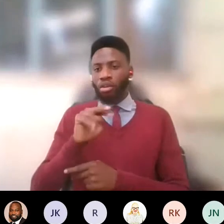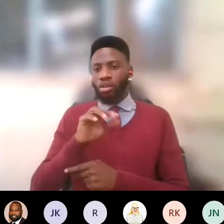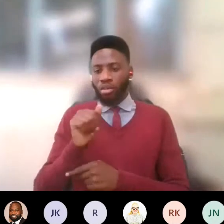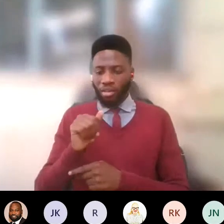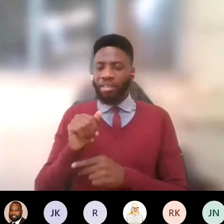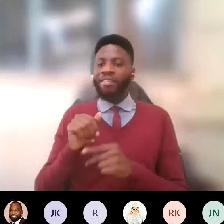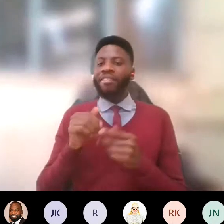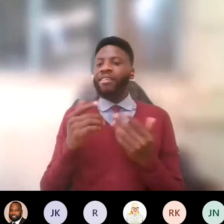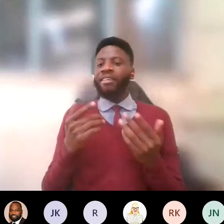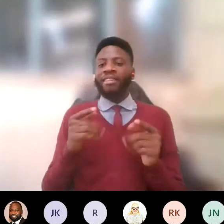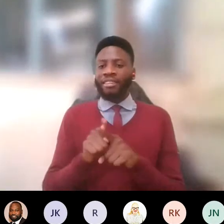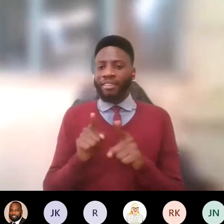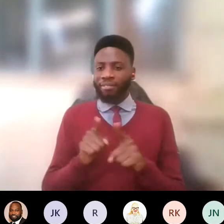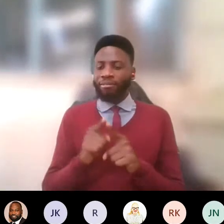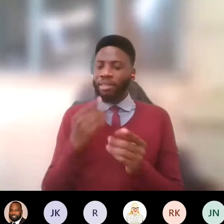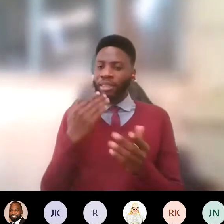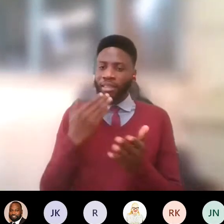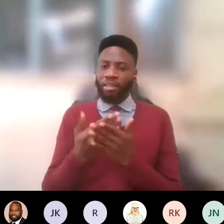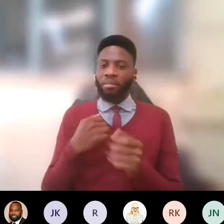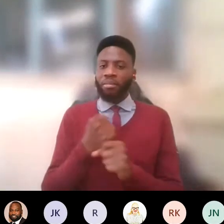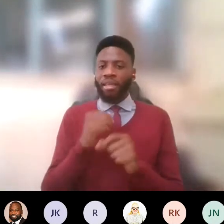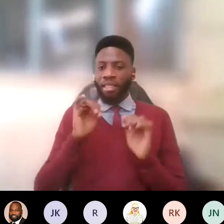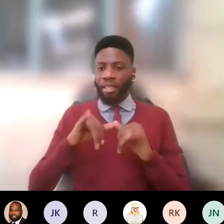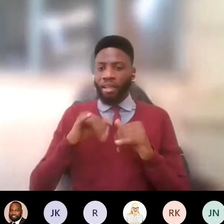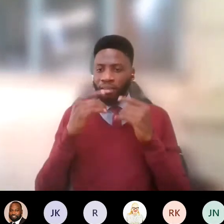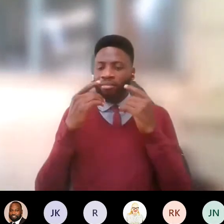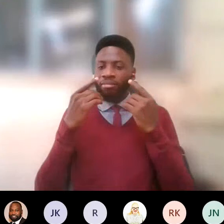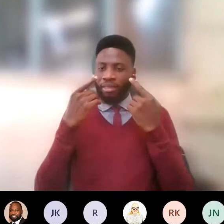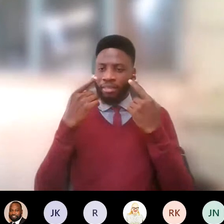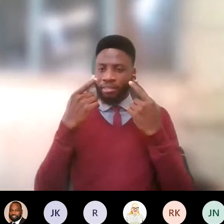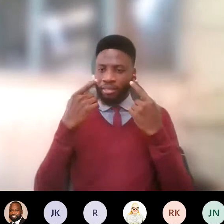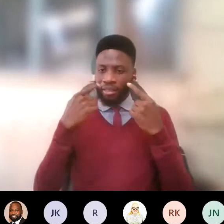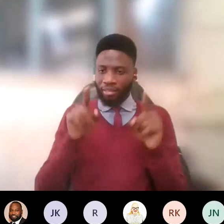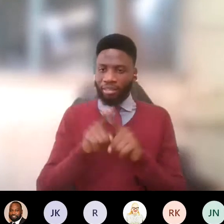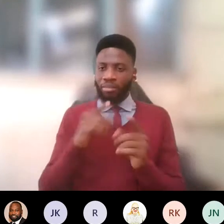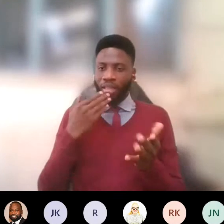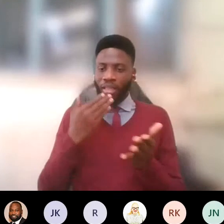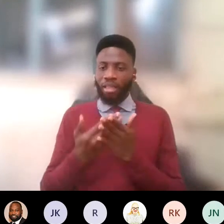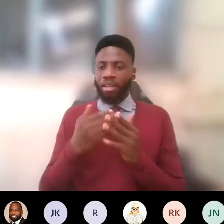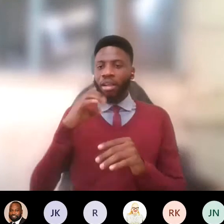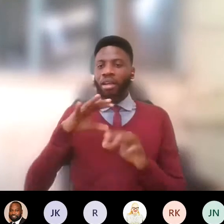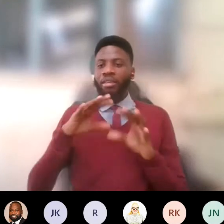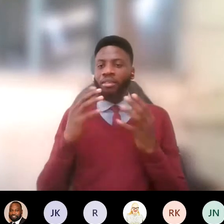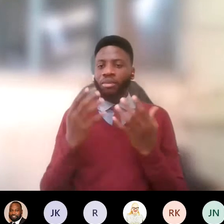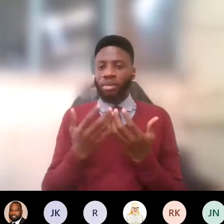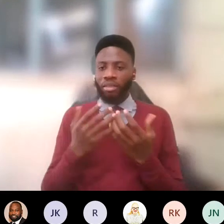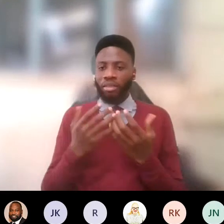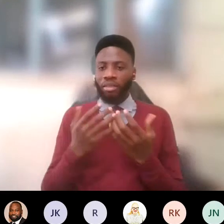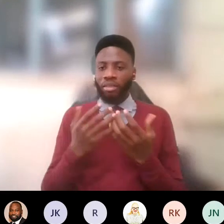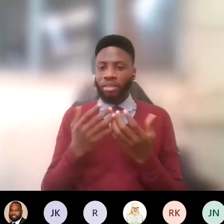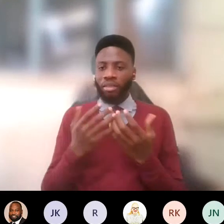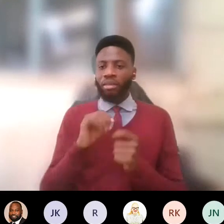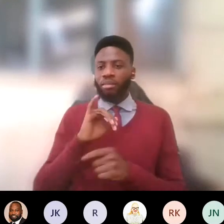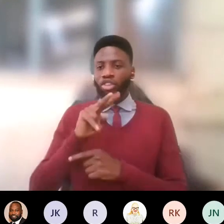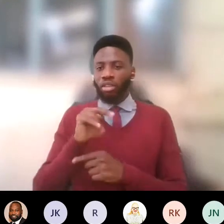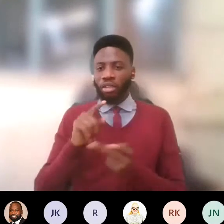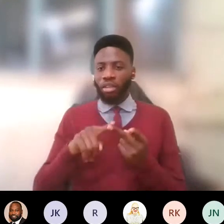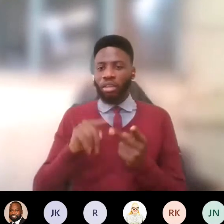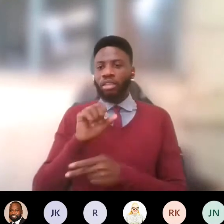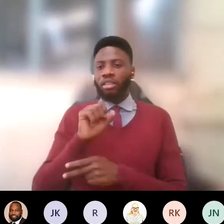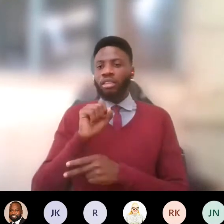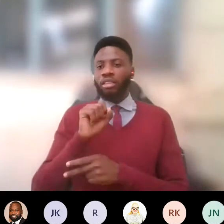understanding problems. A huge part of our role, whether it's David, Kripa, myself, Peter, is about meeting with the business